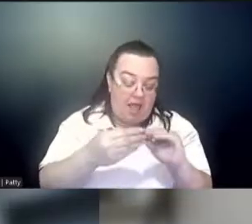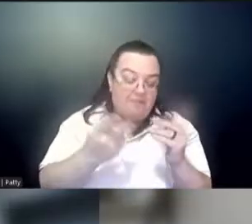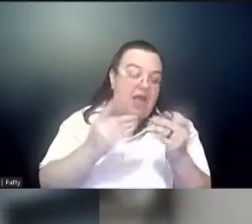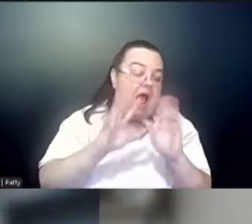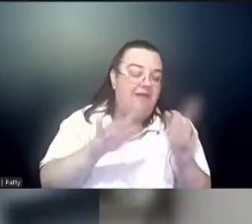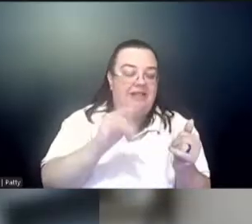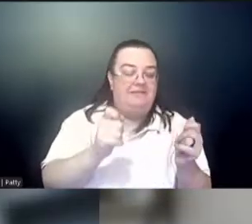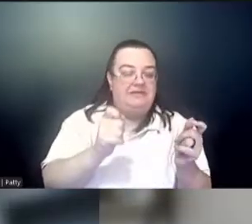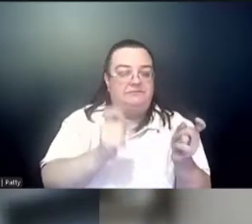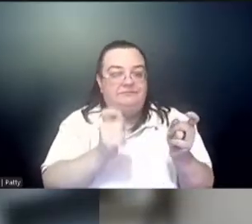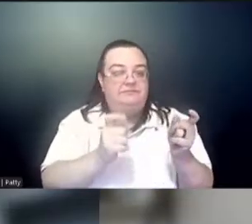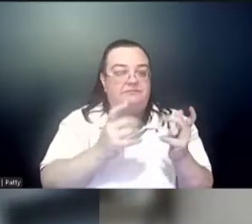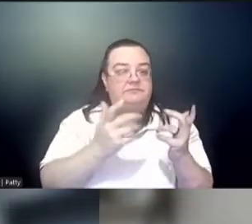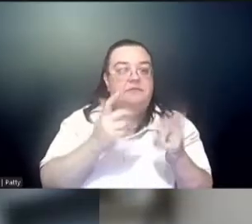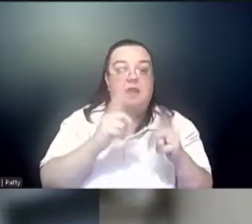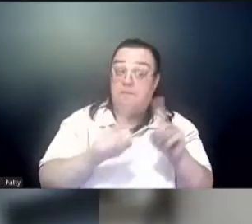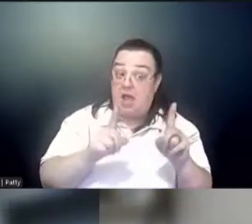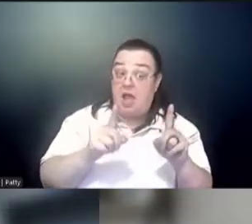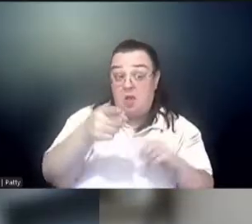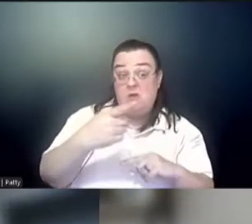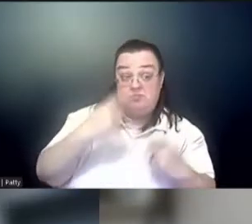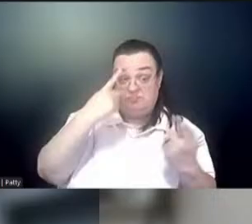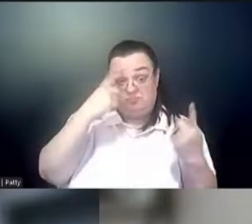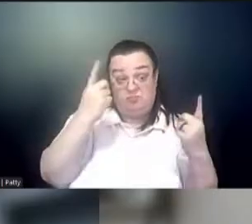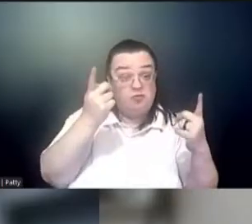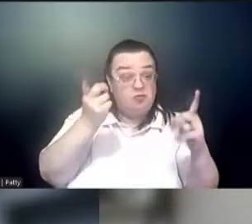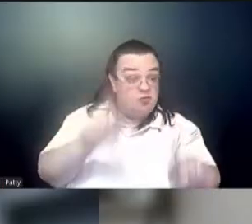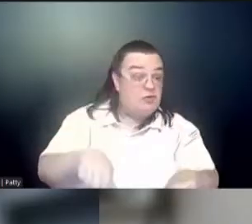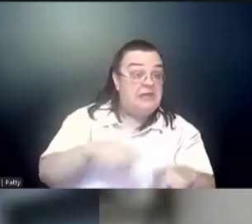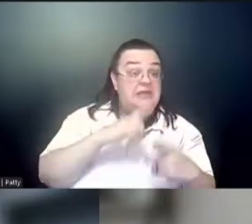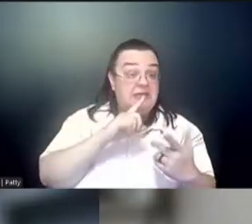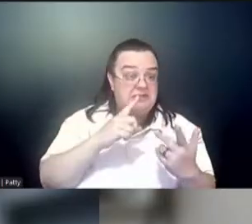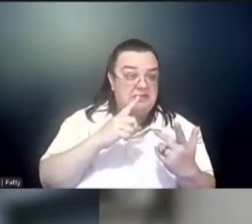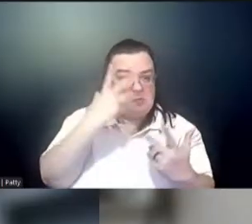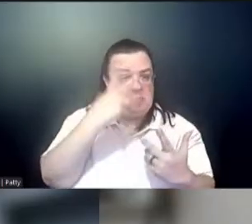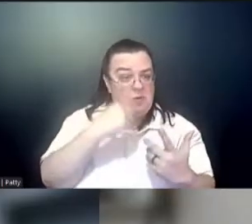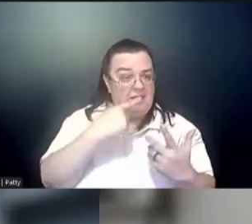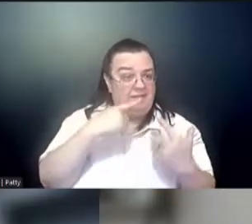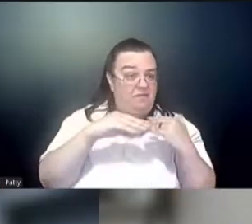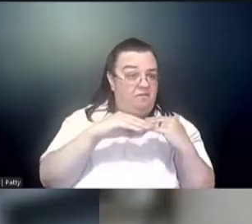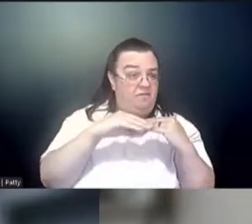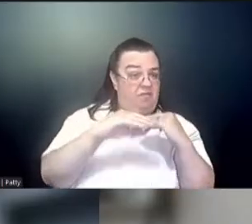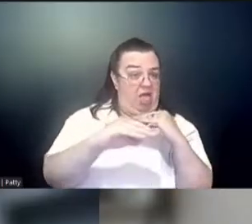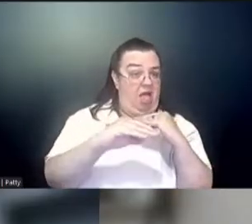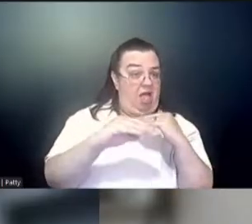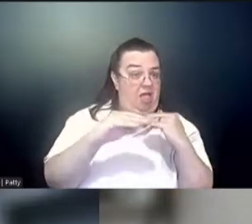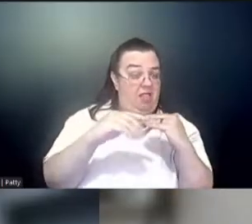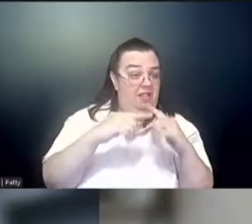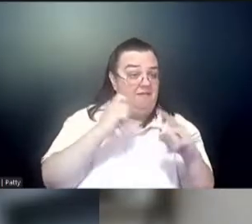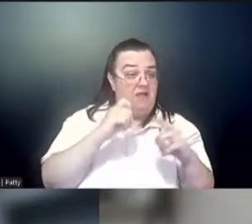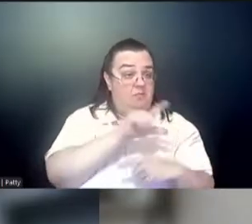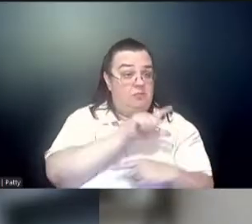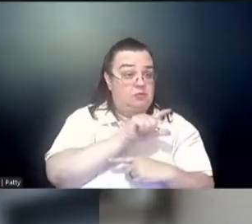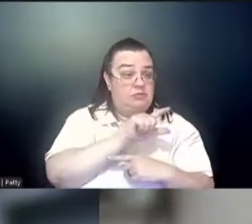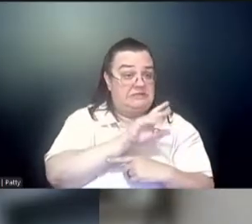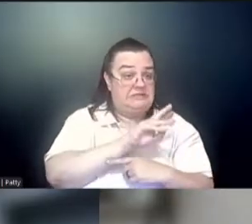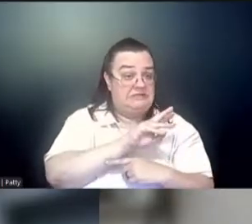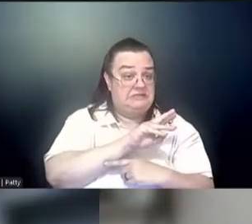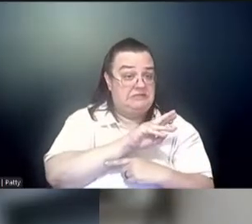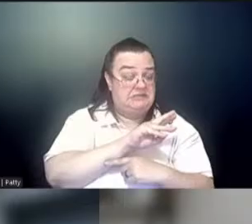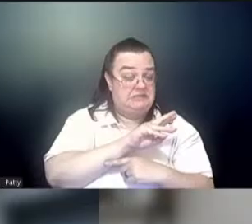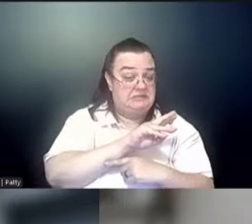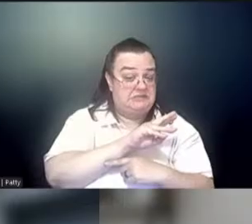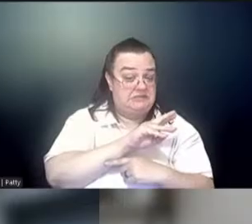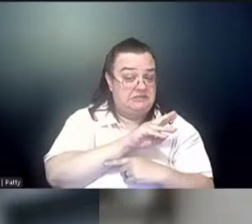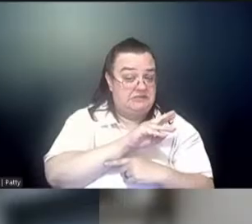So but would you agree that it's kind of flat from 26 and